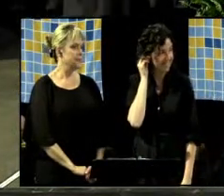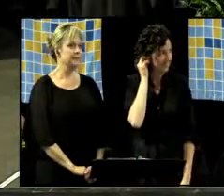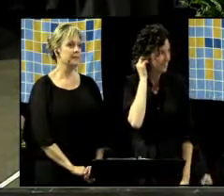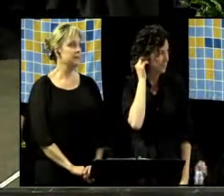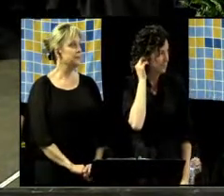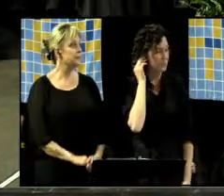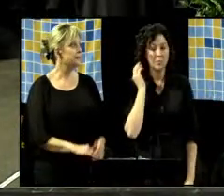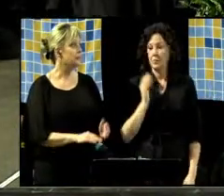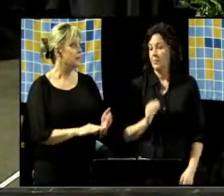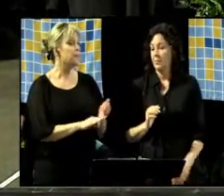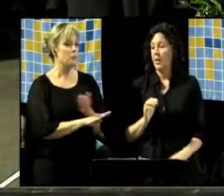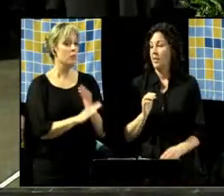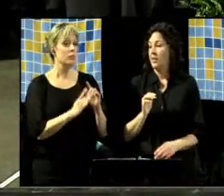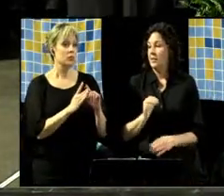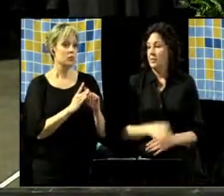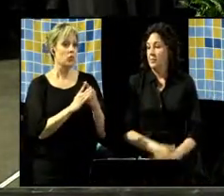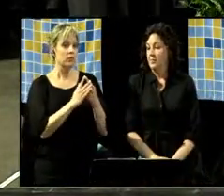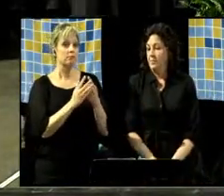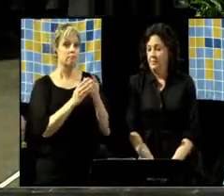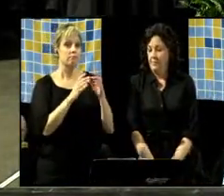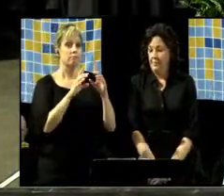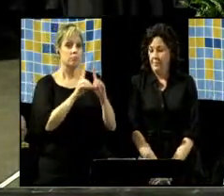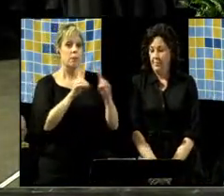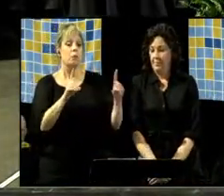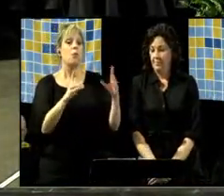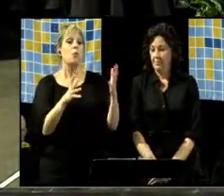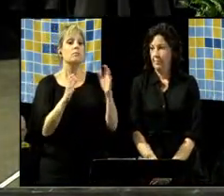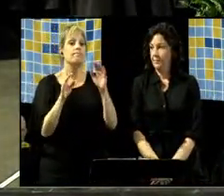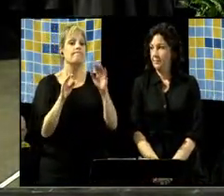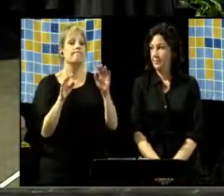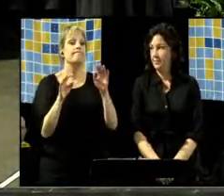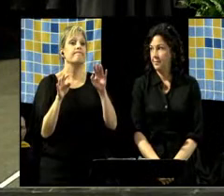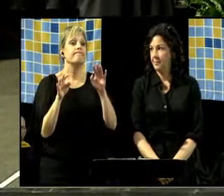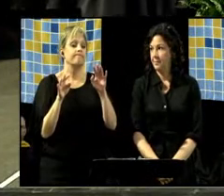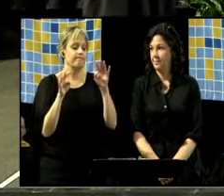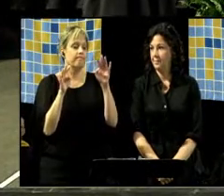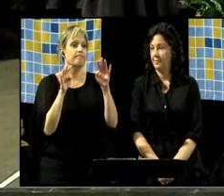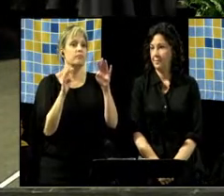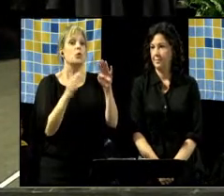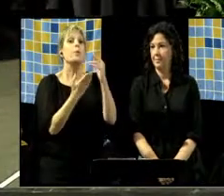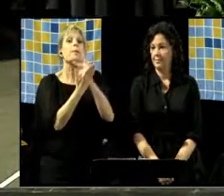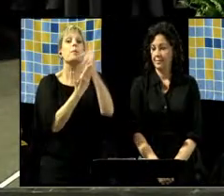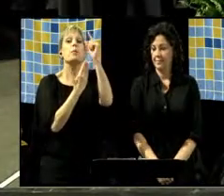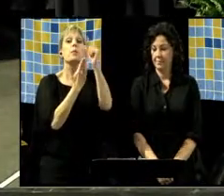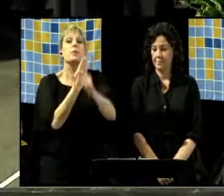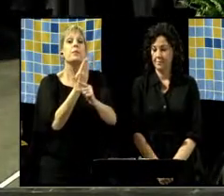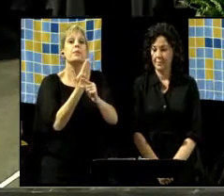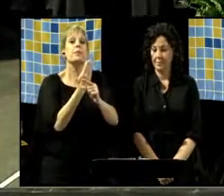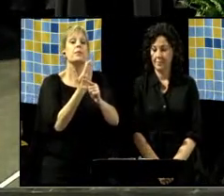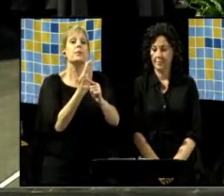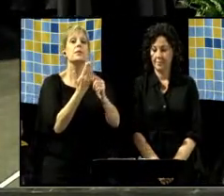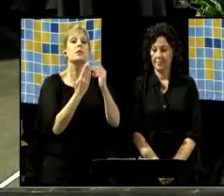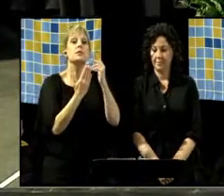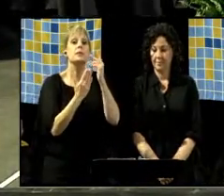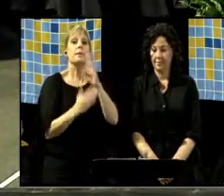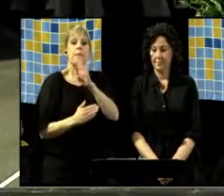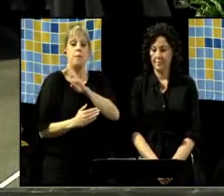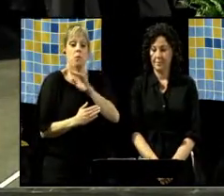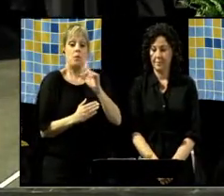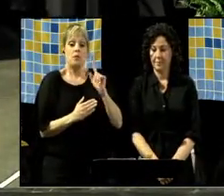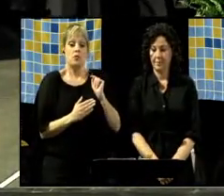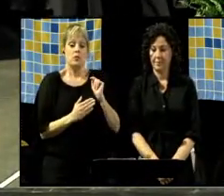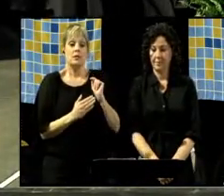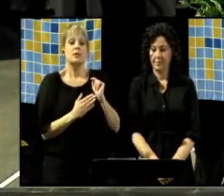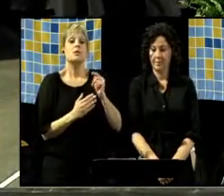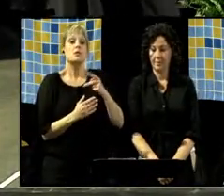Before we begin our presentation of our diplomas, we want to direct your attention to the program. Please note that our Board of Trustees scholars,